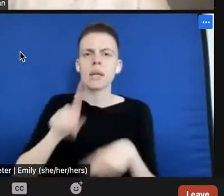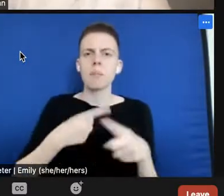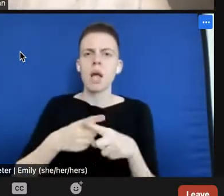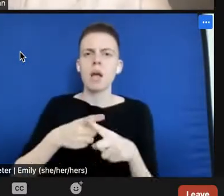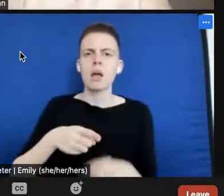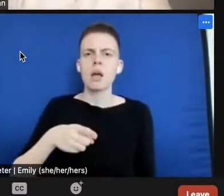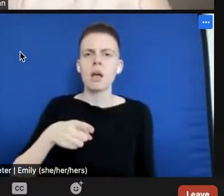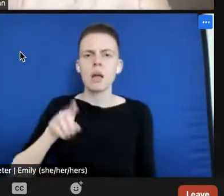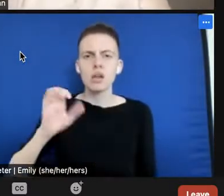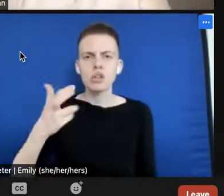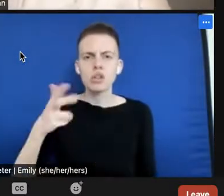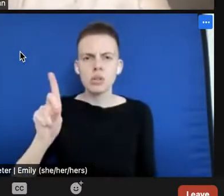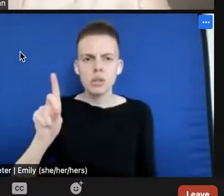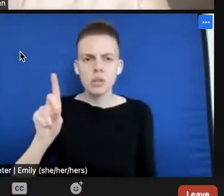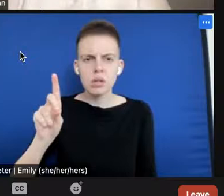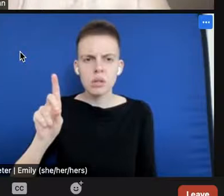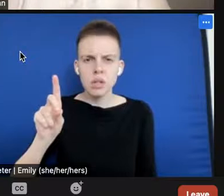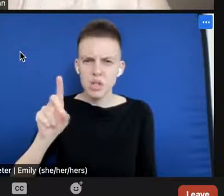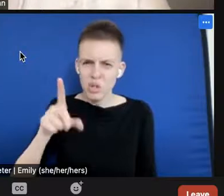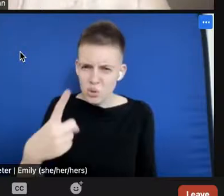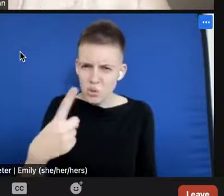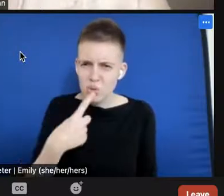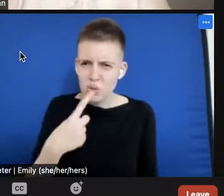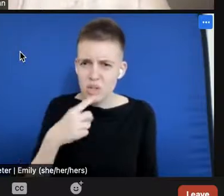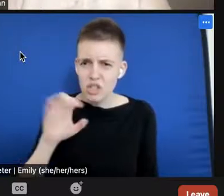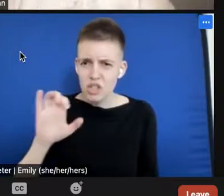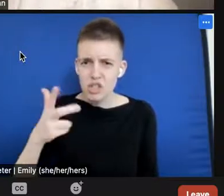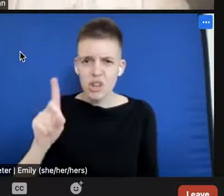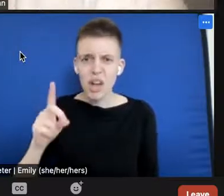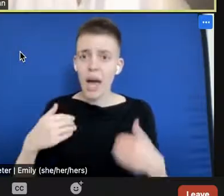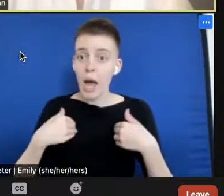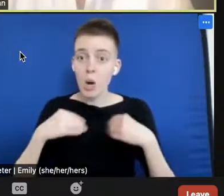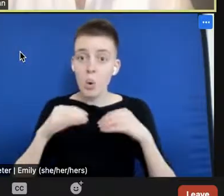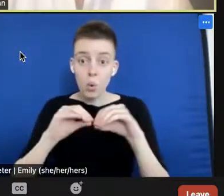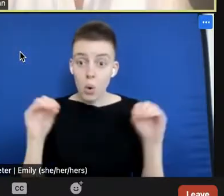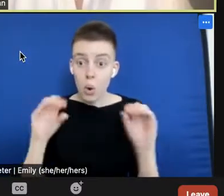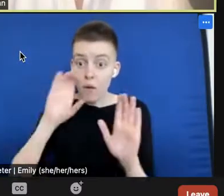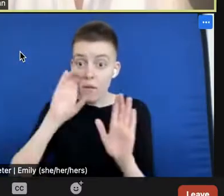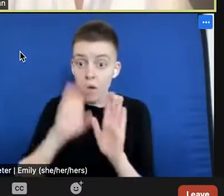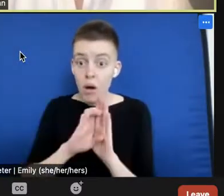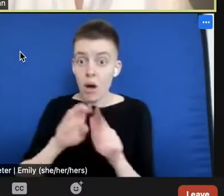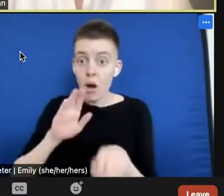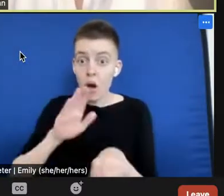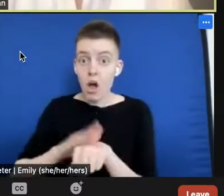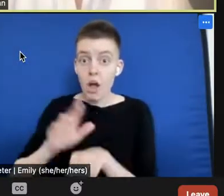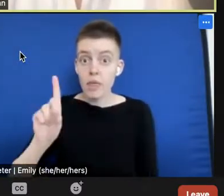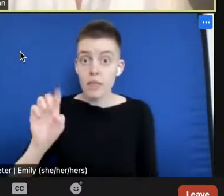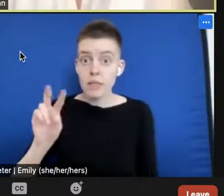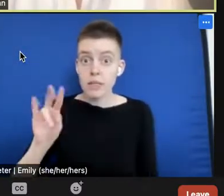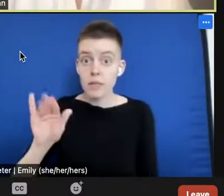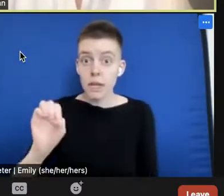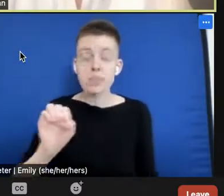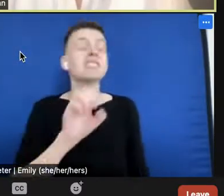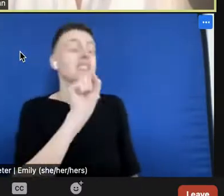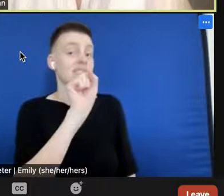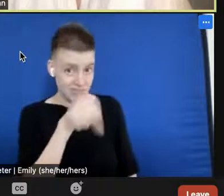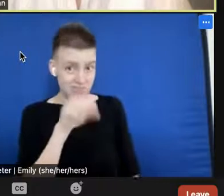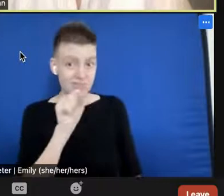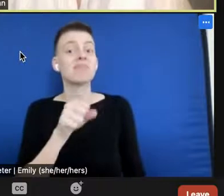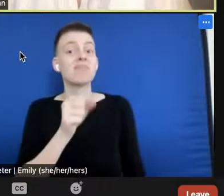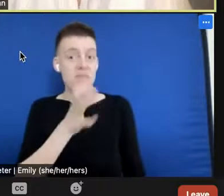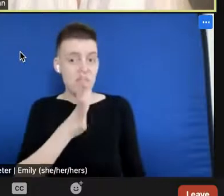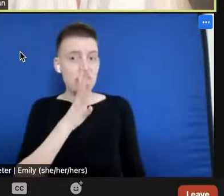had, were you clear in saying that the child had 0 images on that device? The mom took them off. She wanted to see